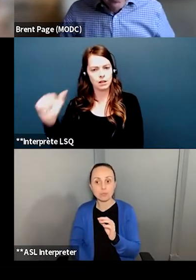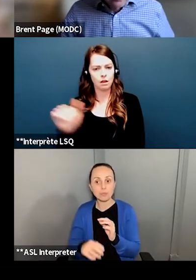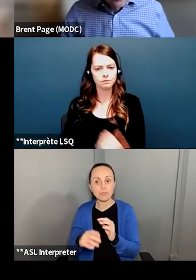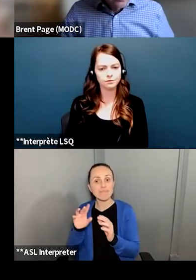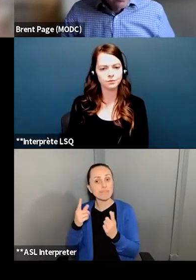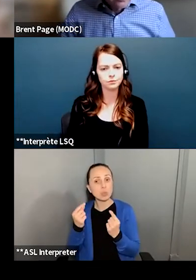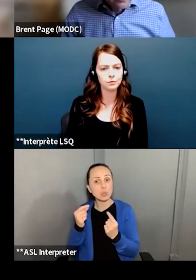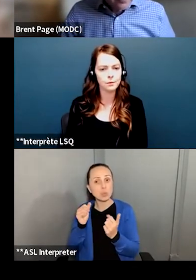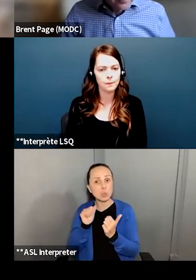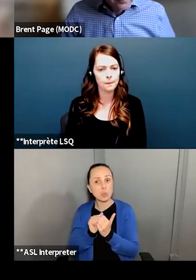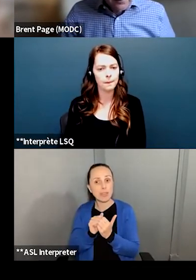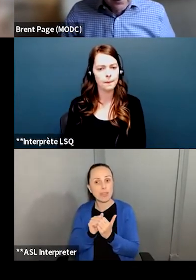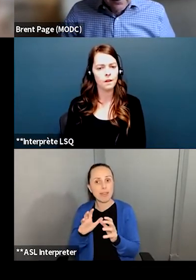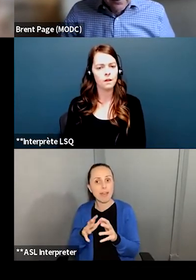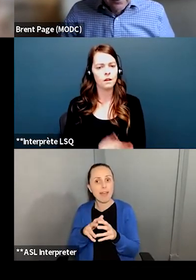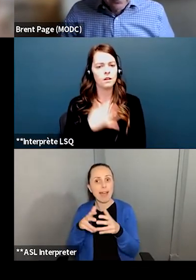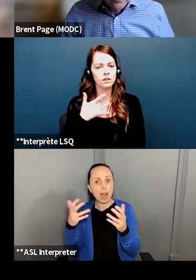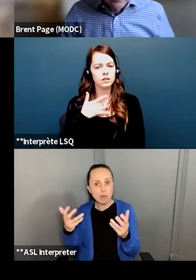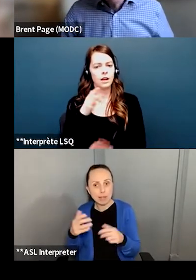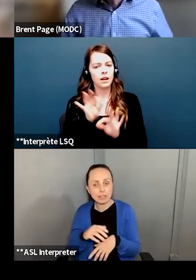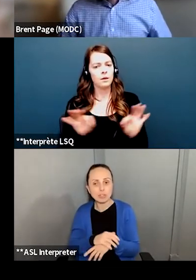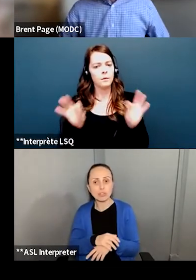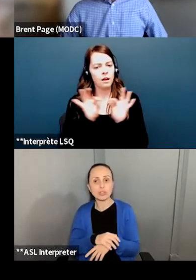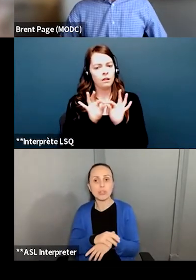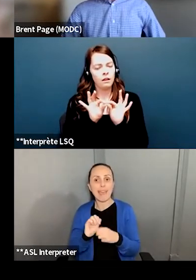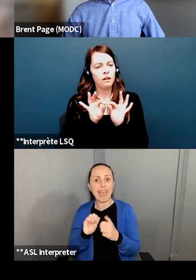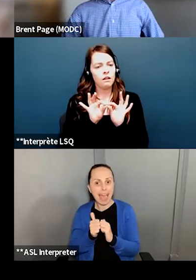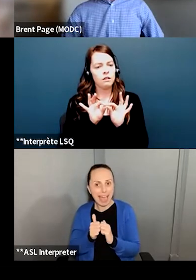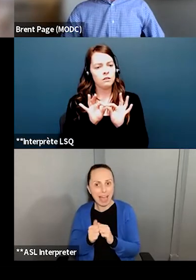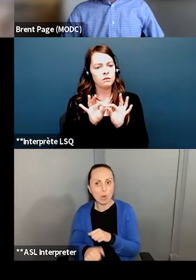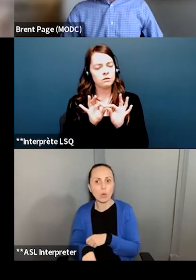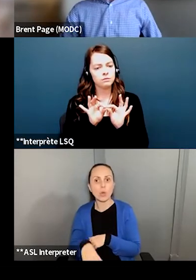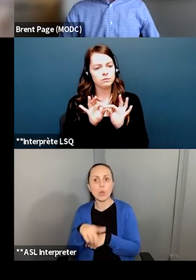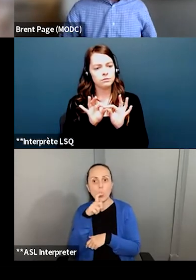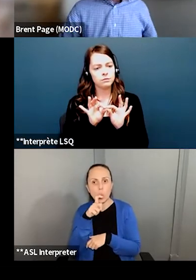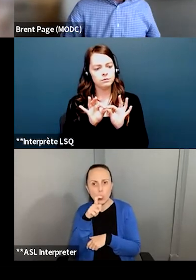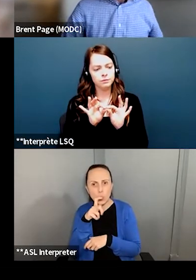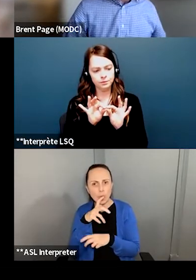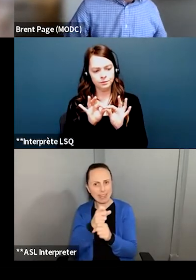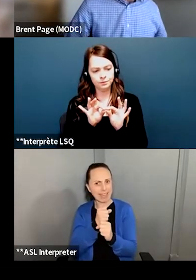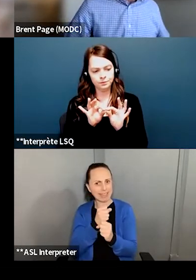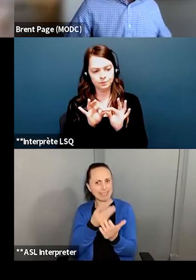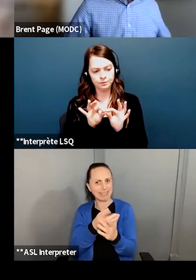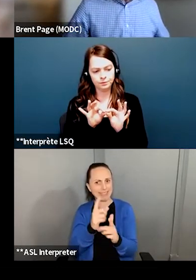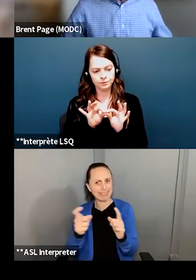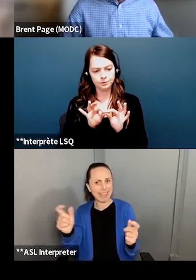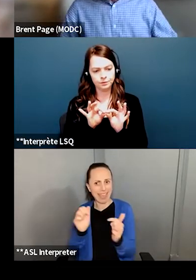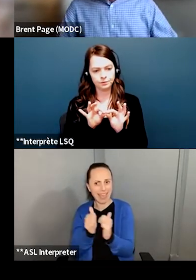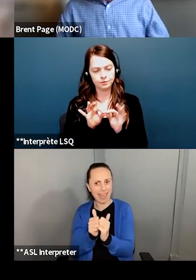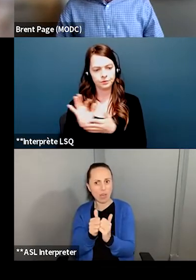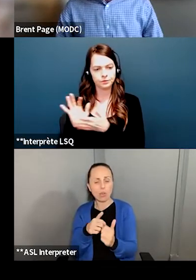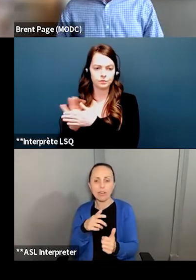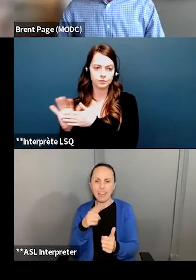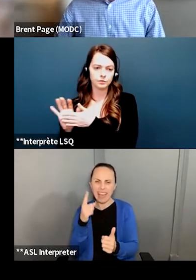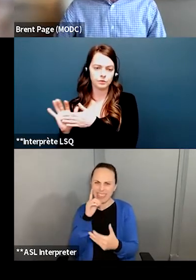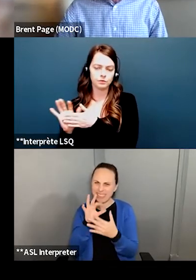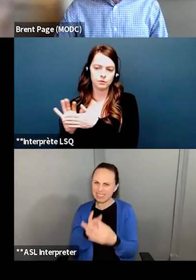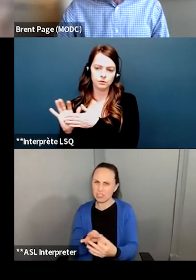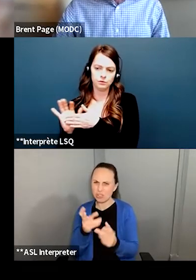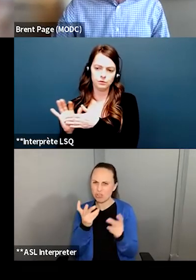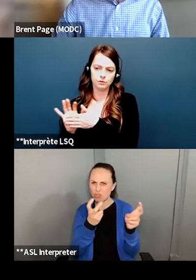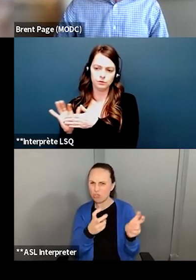with how much and how and who gets what. And I think this speaks to that